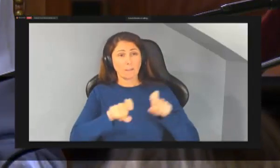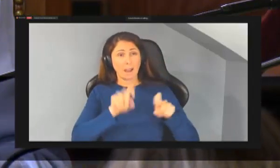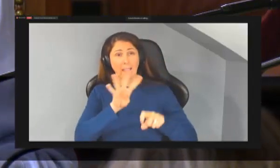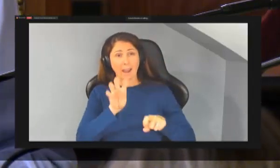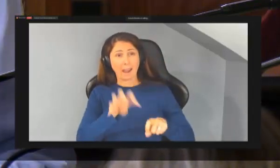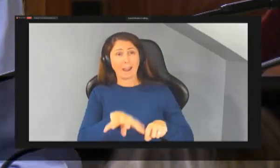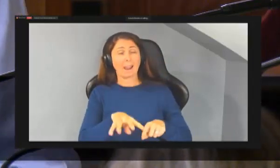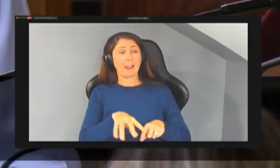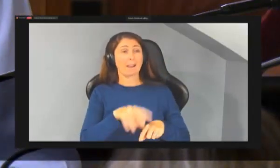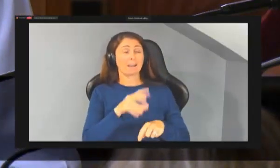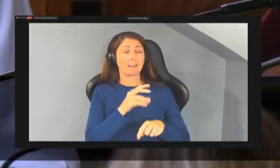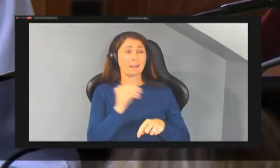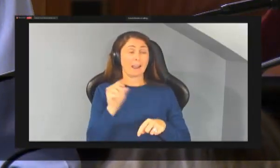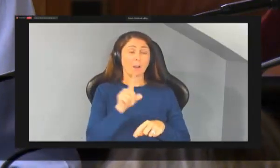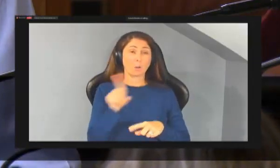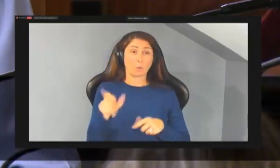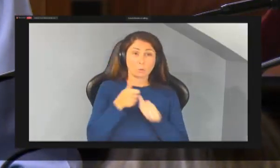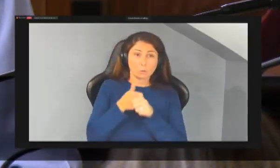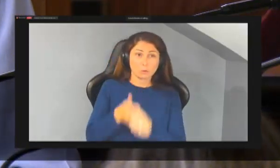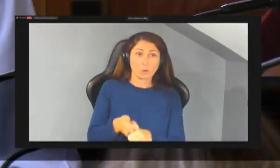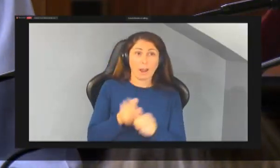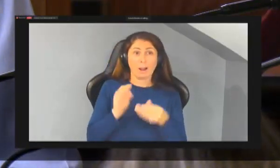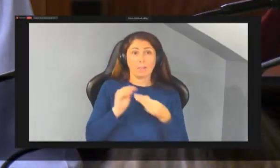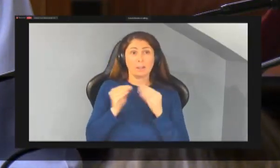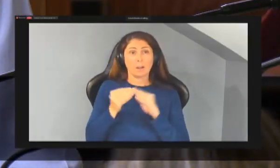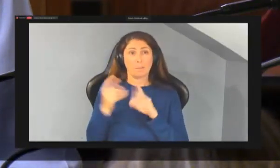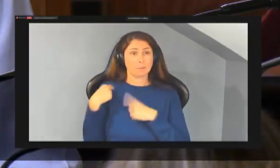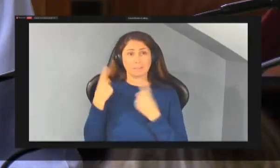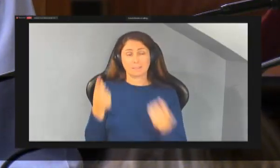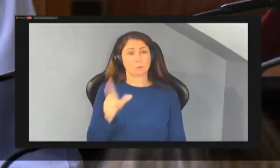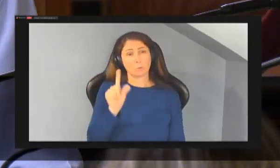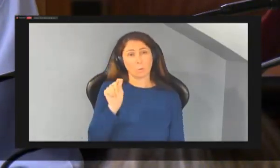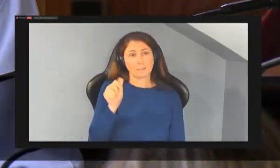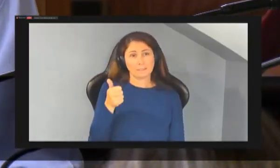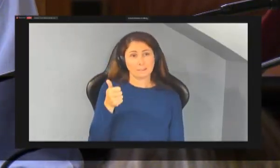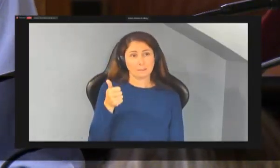back to track the numbers since 2010.